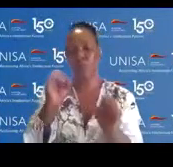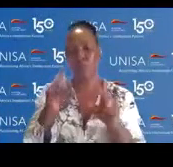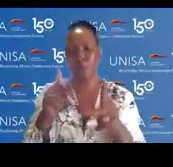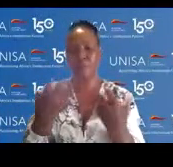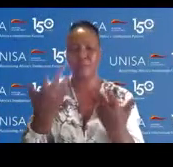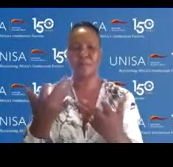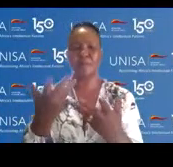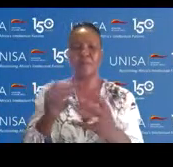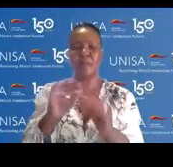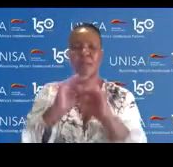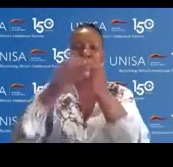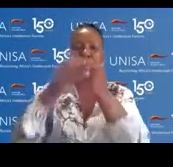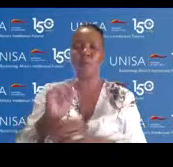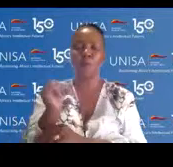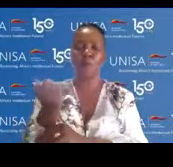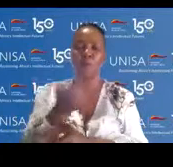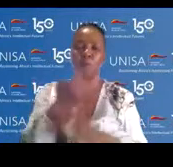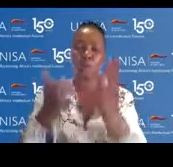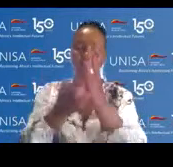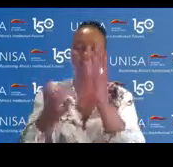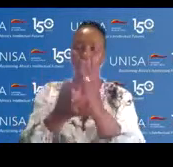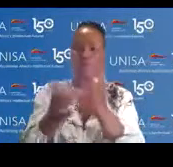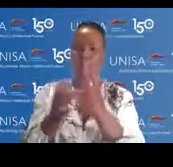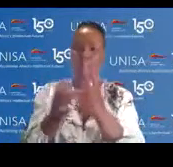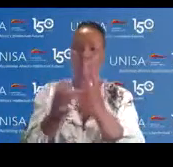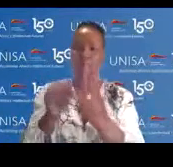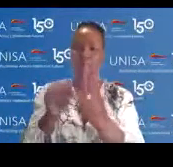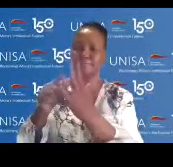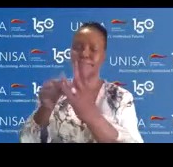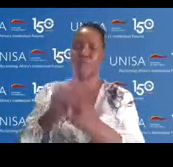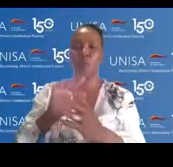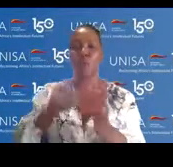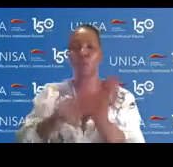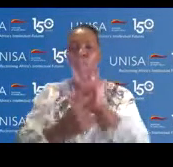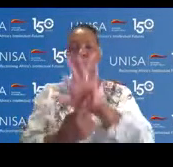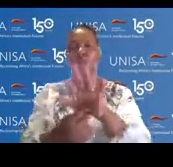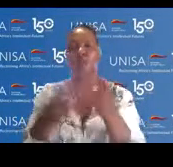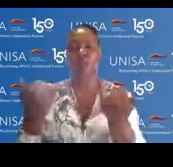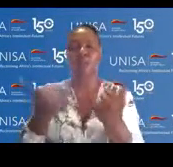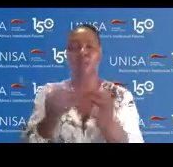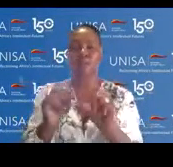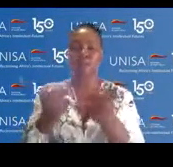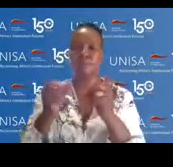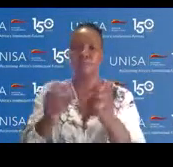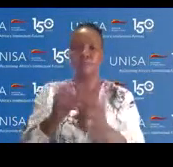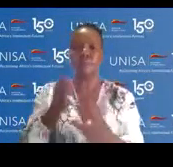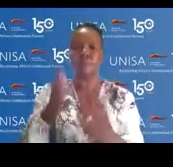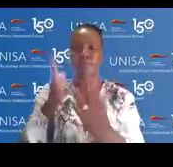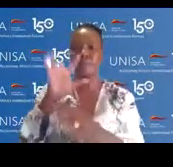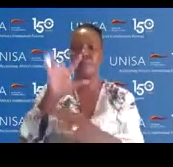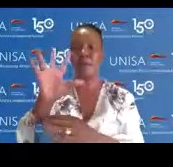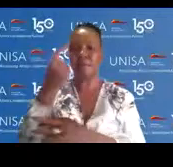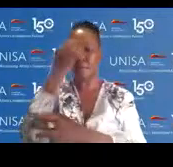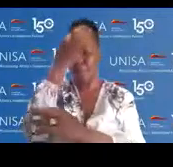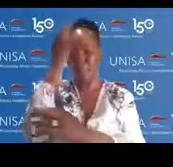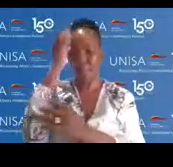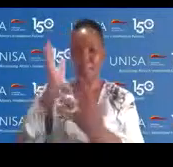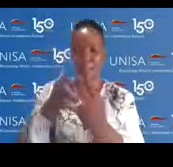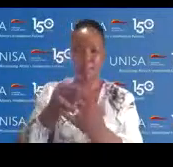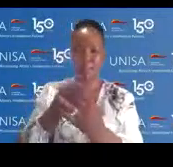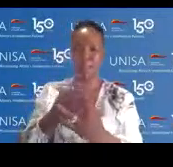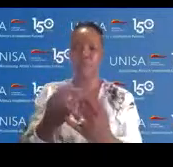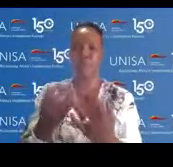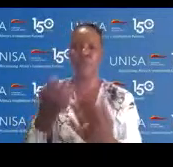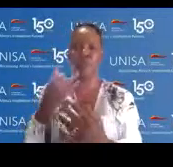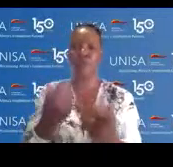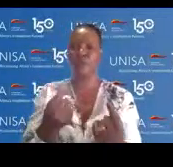the technical elements that we wanted to show you. So we're just going to have a quick 5-minute break again. So while we're having the break, again, I put the QR code,